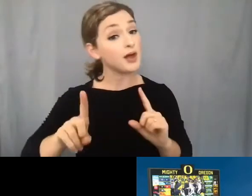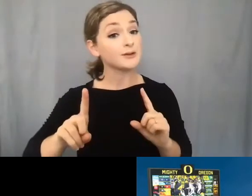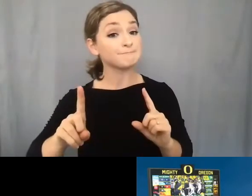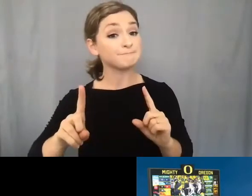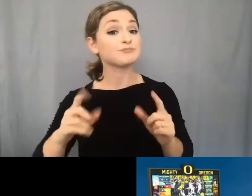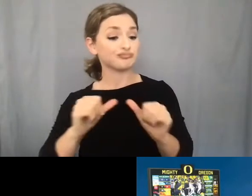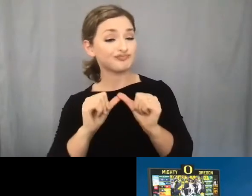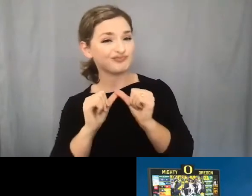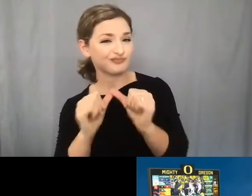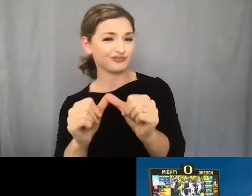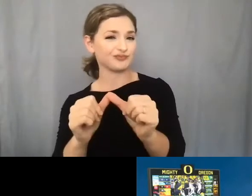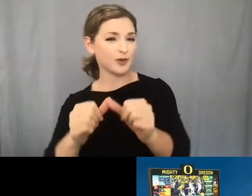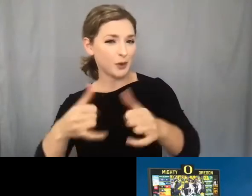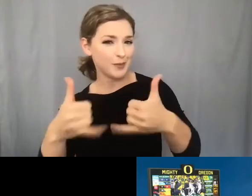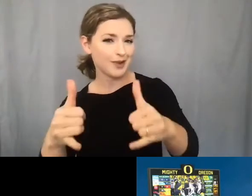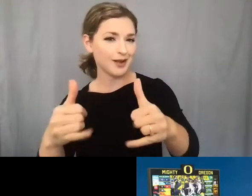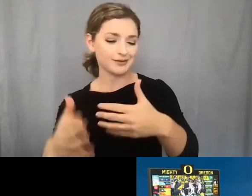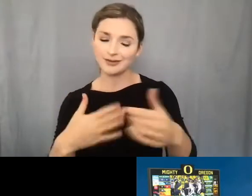there no matter what the weather is.